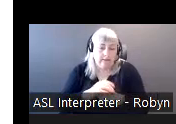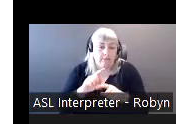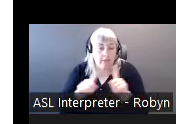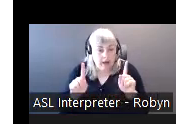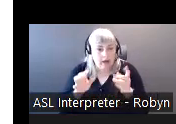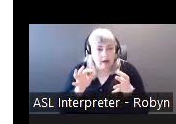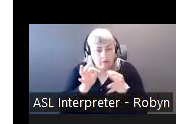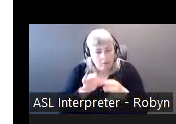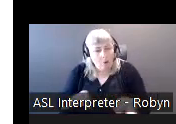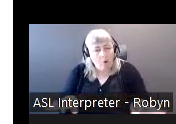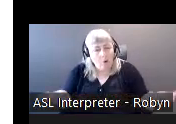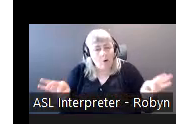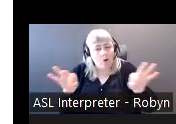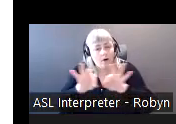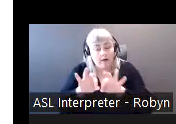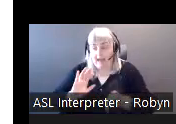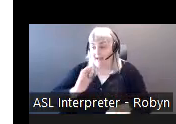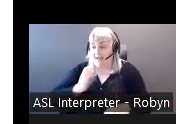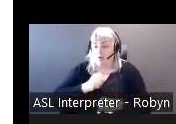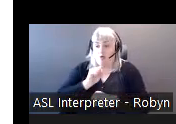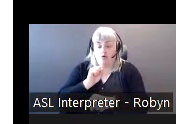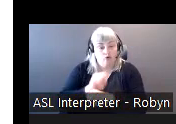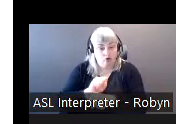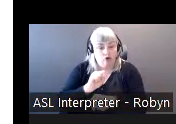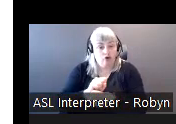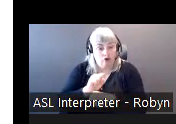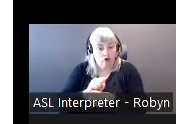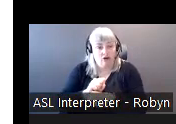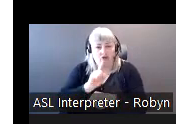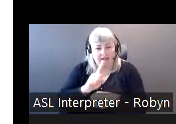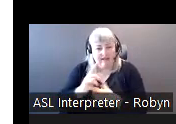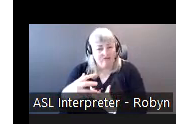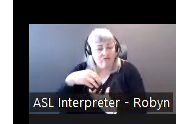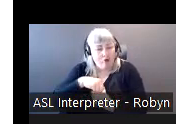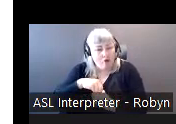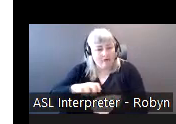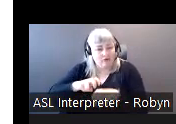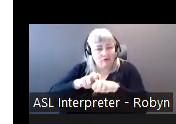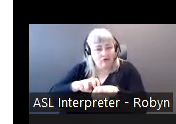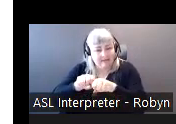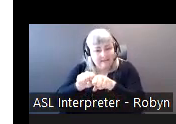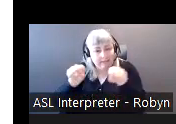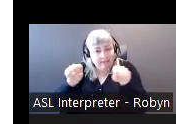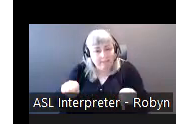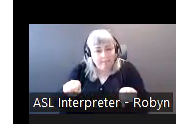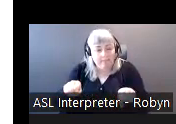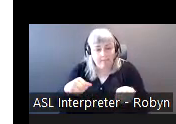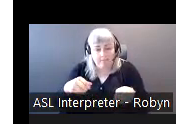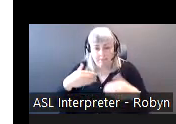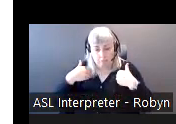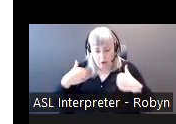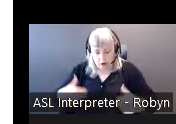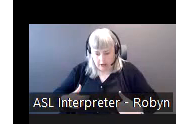So much of our work is our nervous systems. So much of our work is